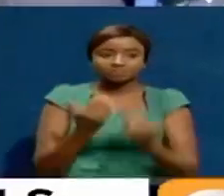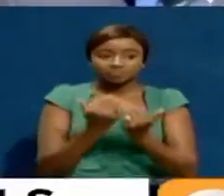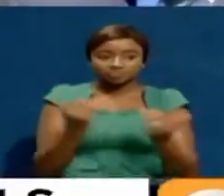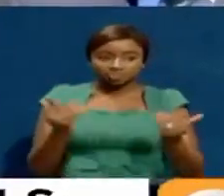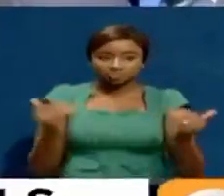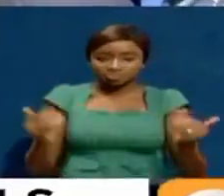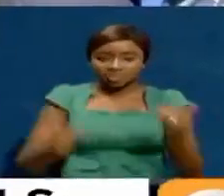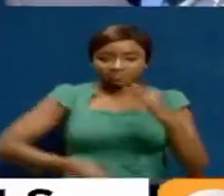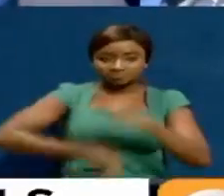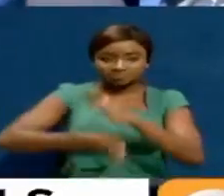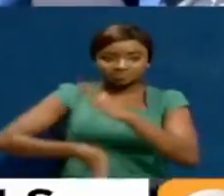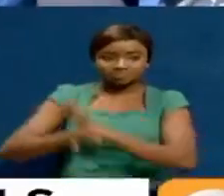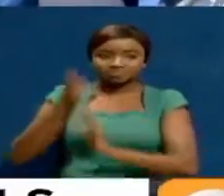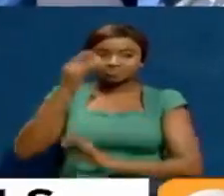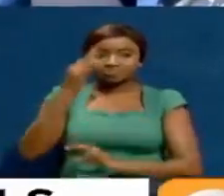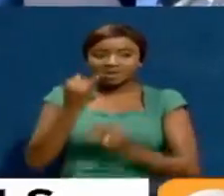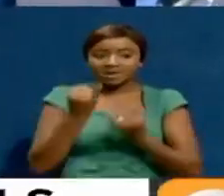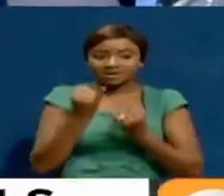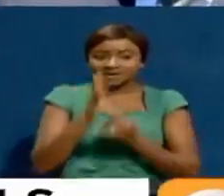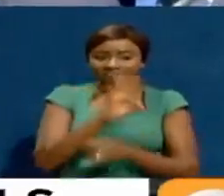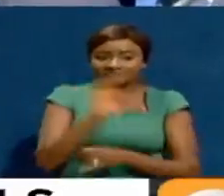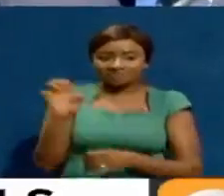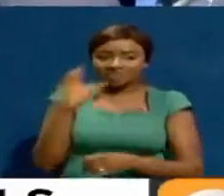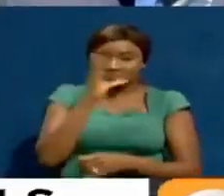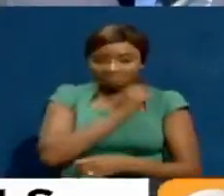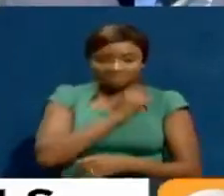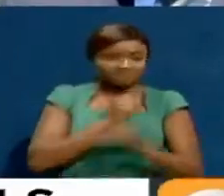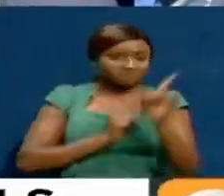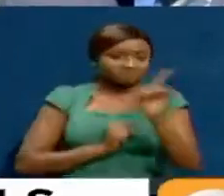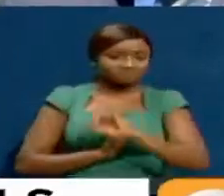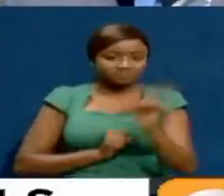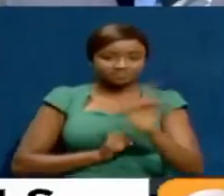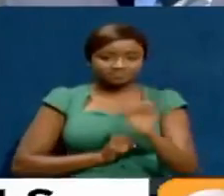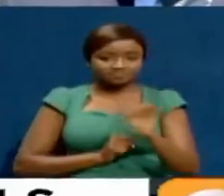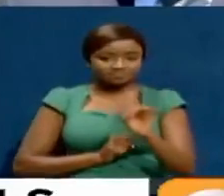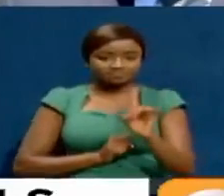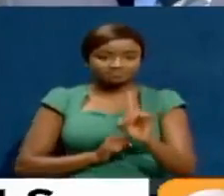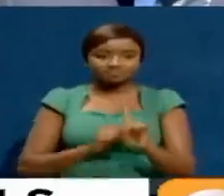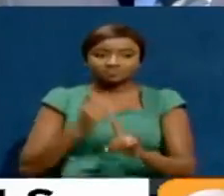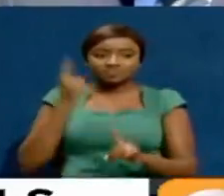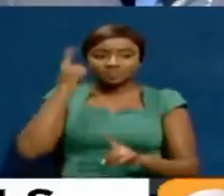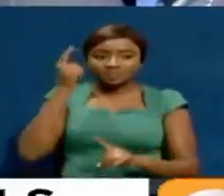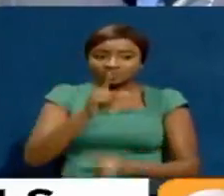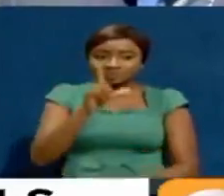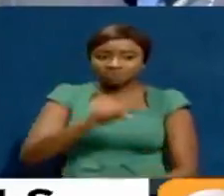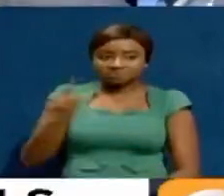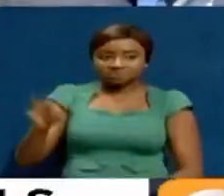shall be sent home for school fees. Let us not take this for granted.